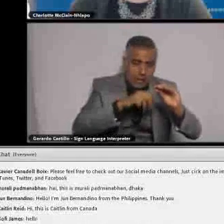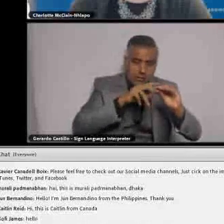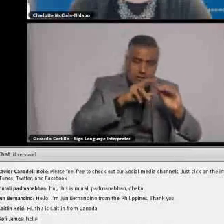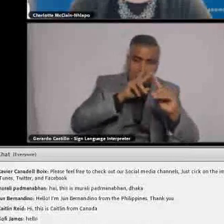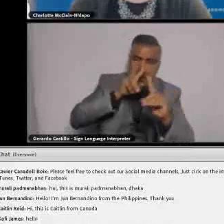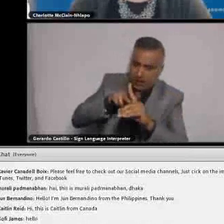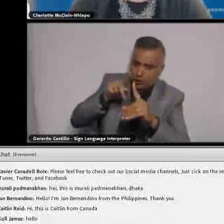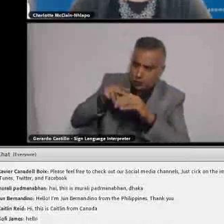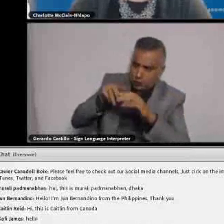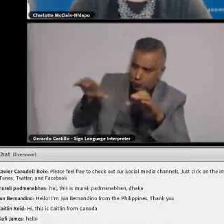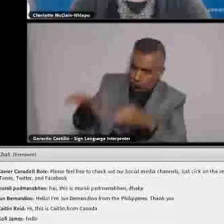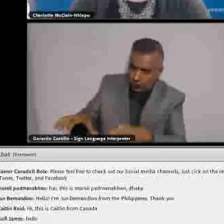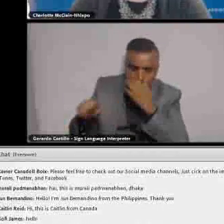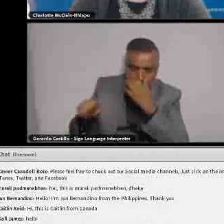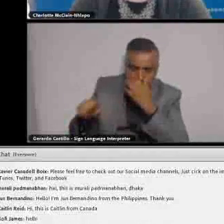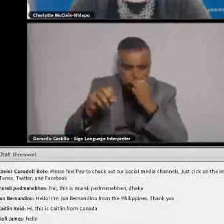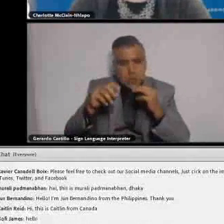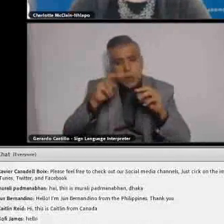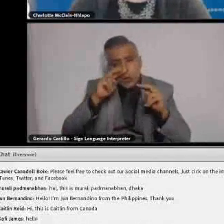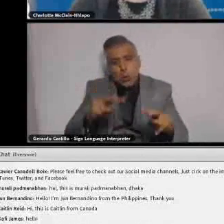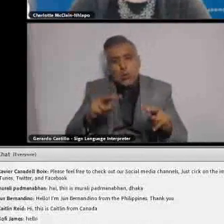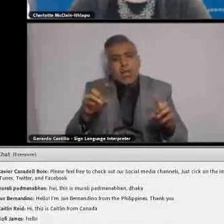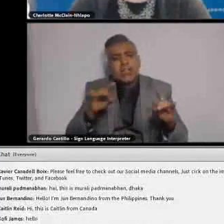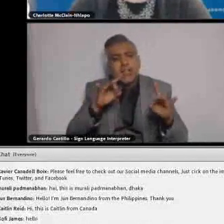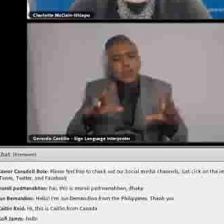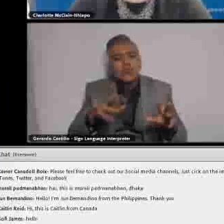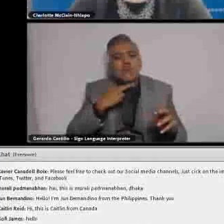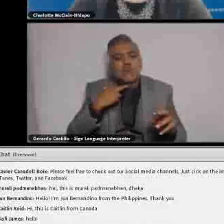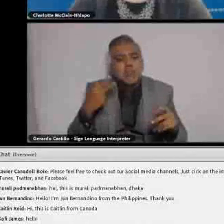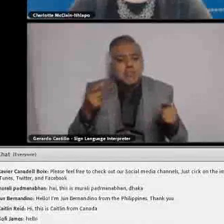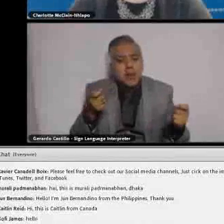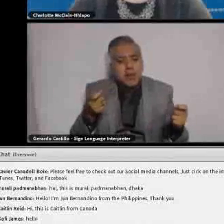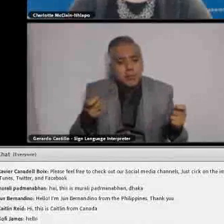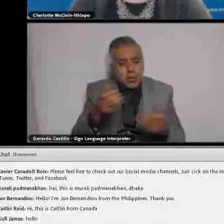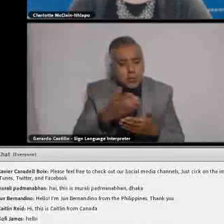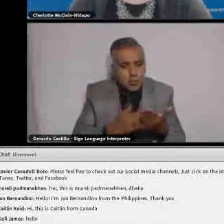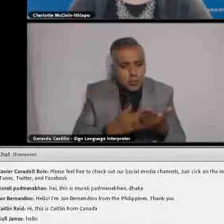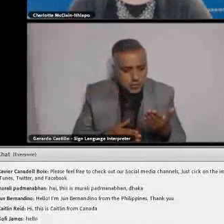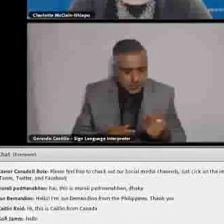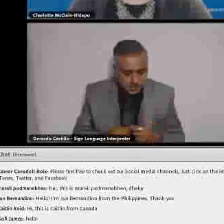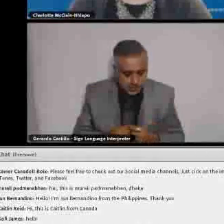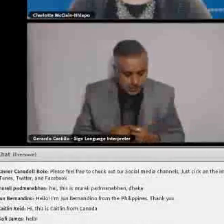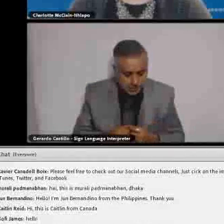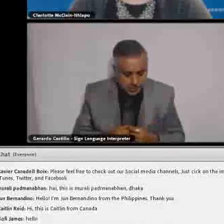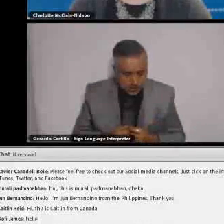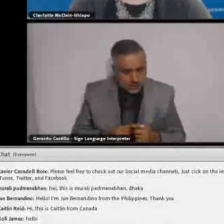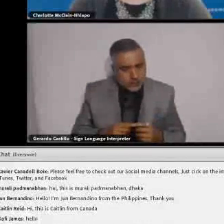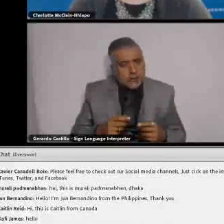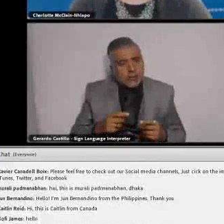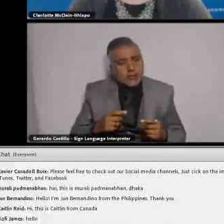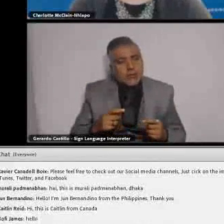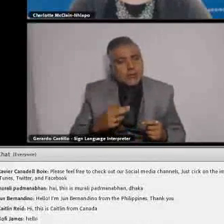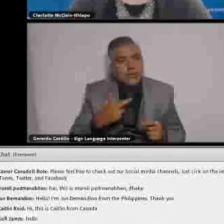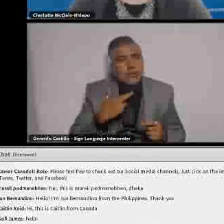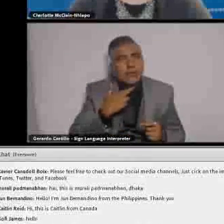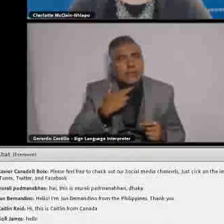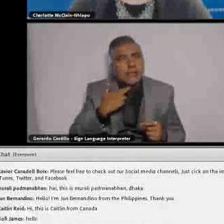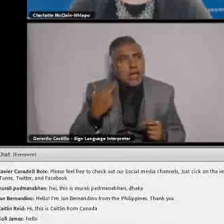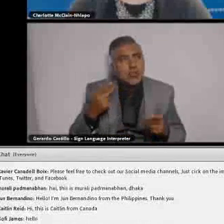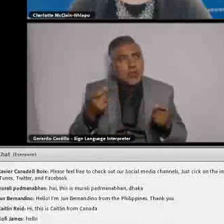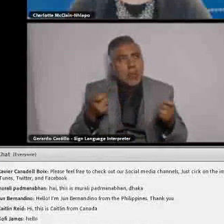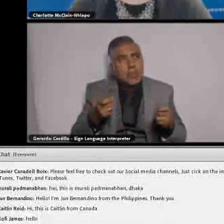at the disaster risk management components, the disaster risk management area can be